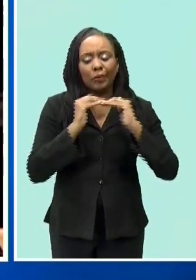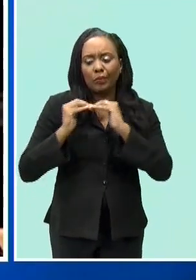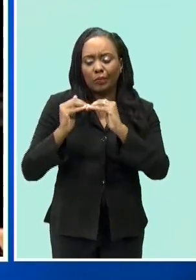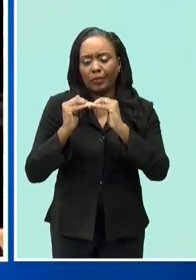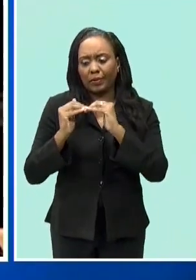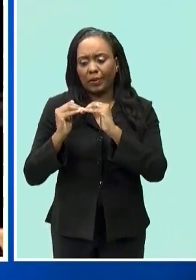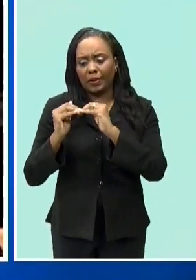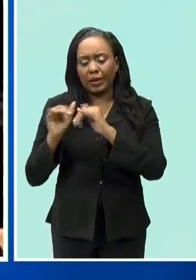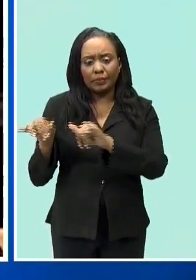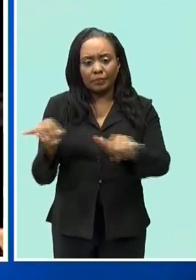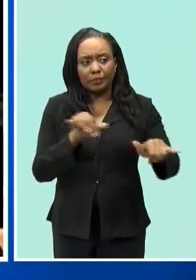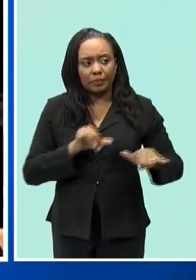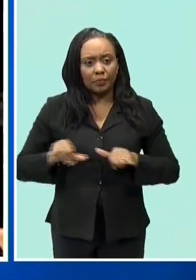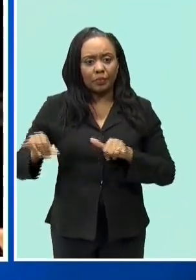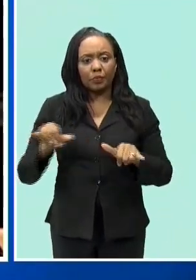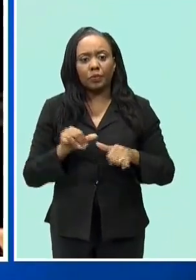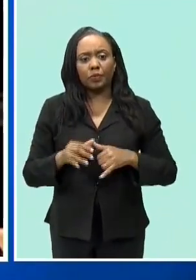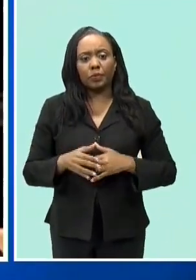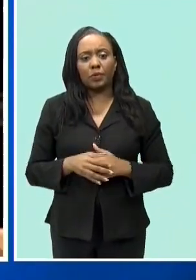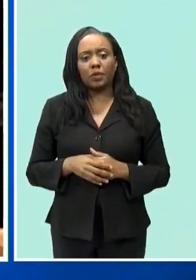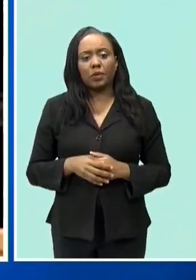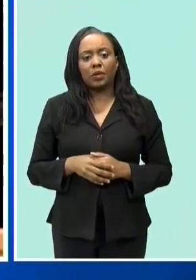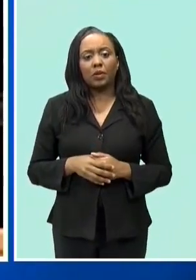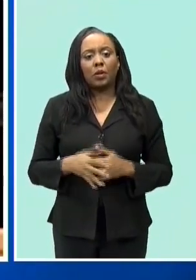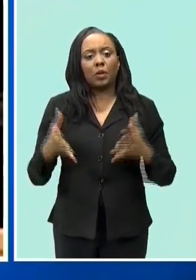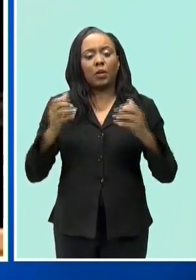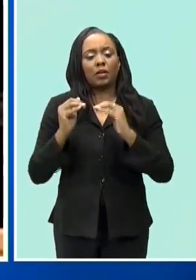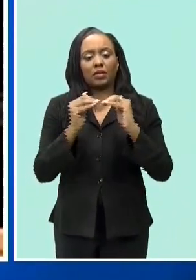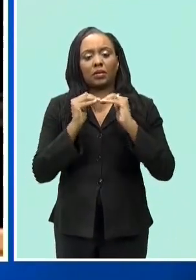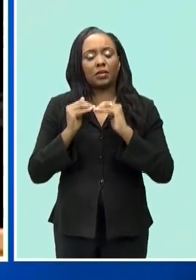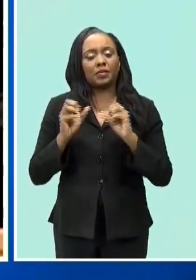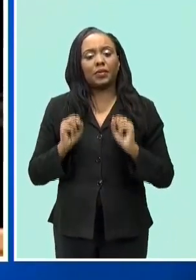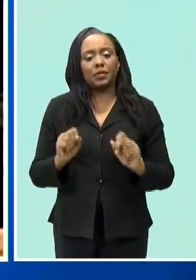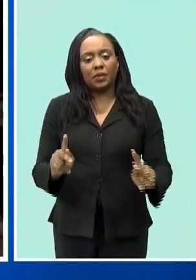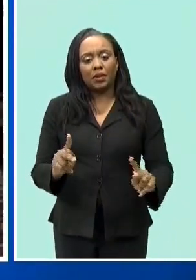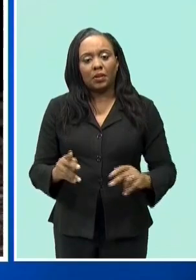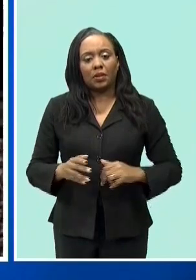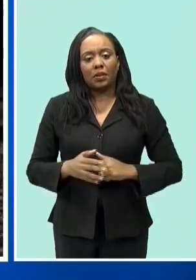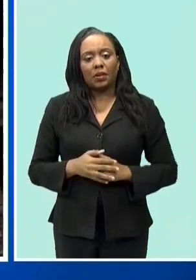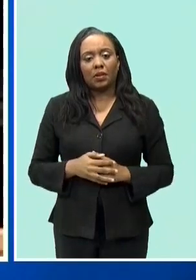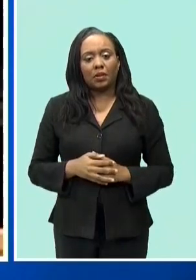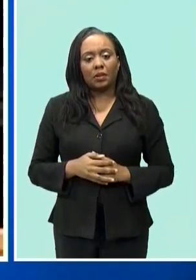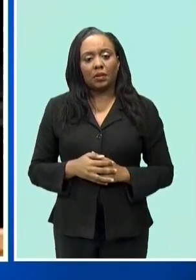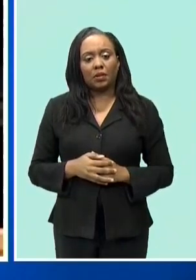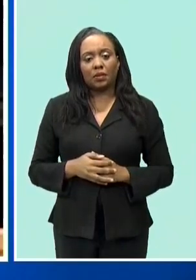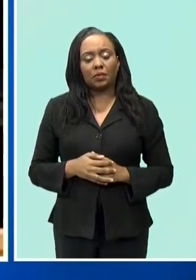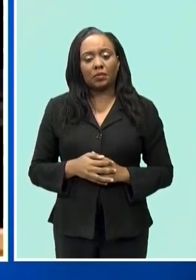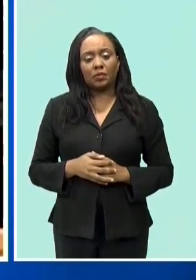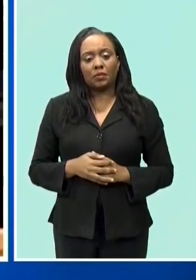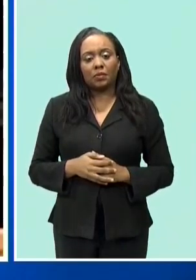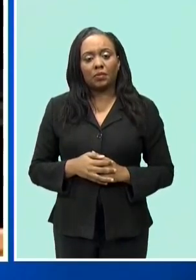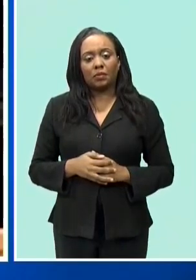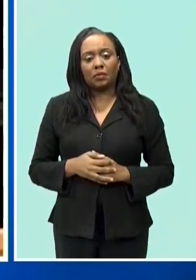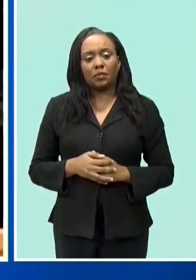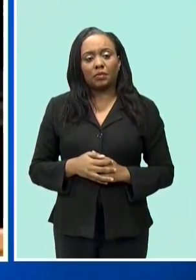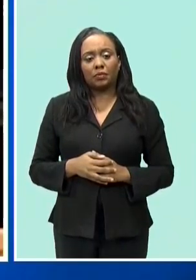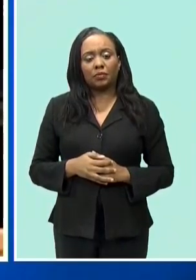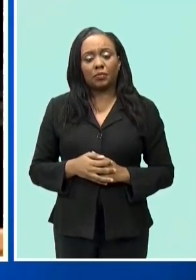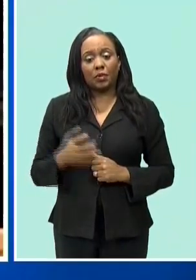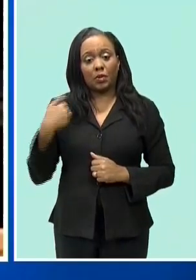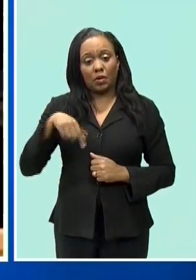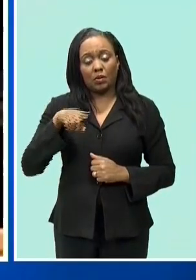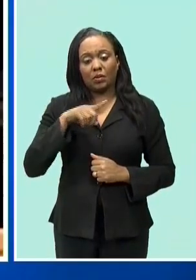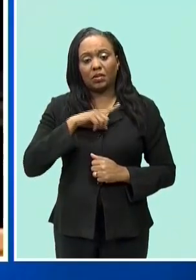fairness. They called for equal opportunity. Have we completed the task?